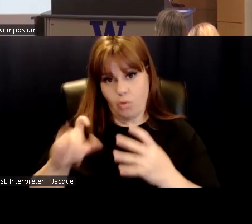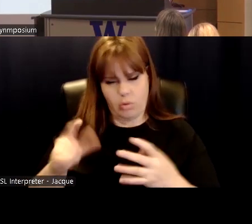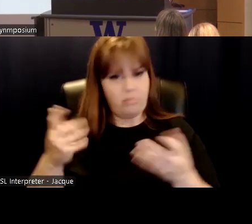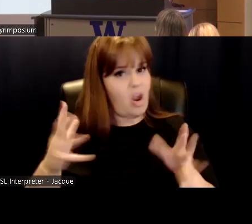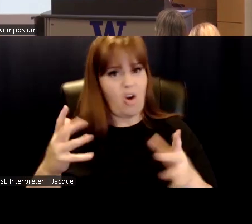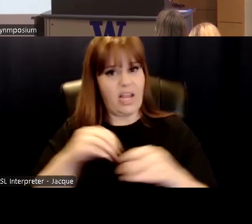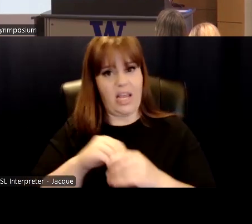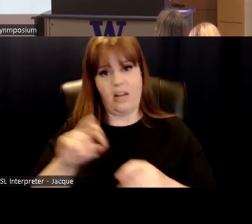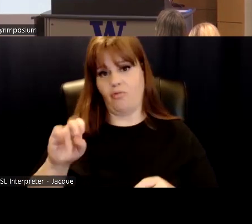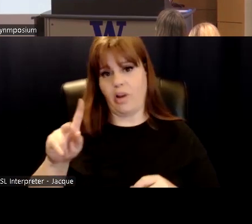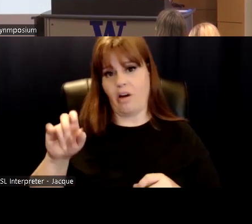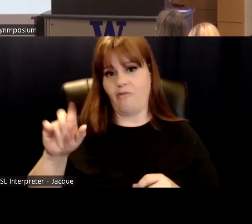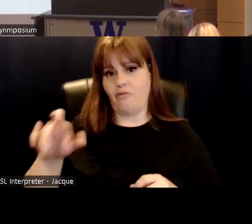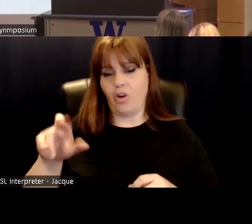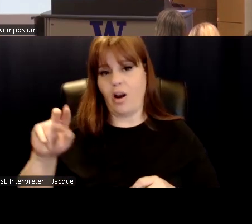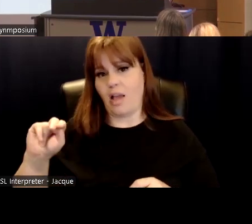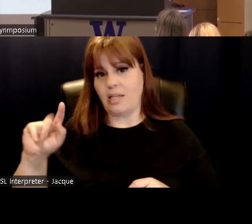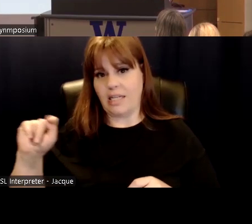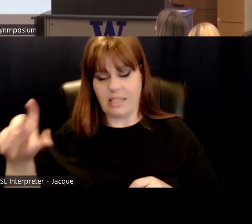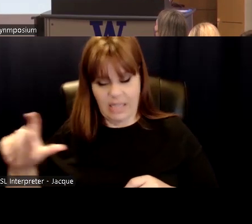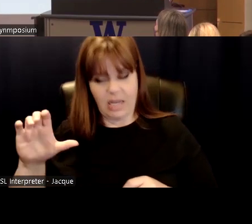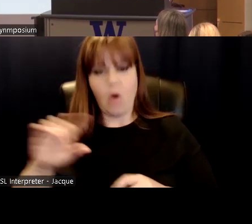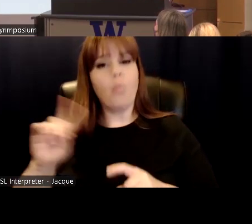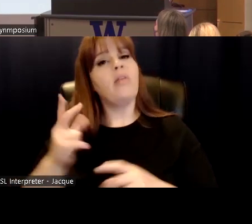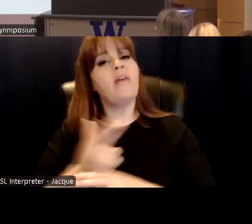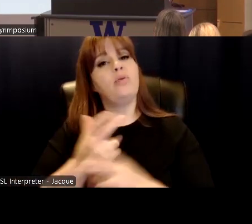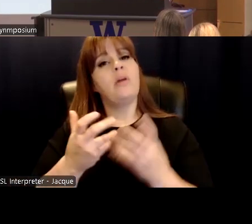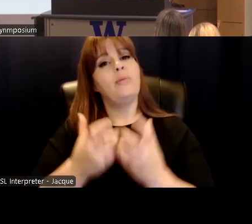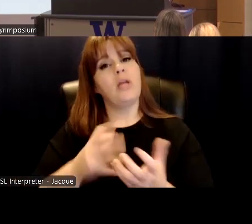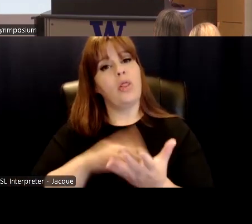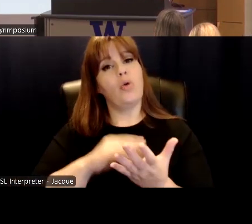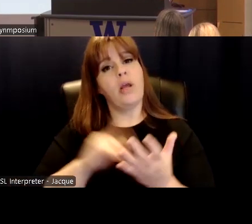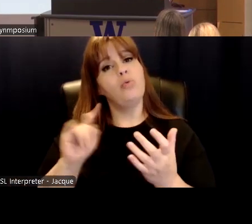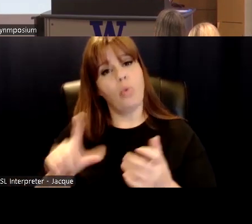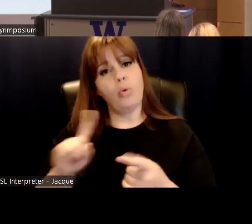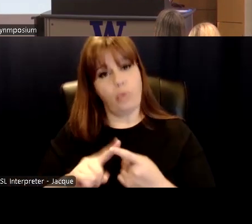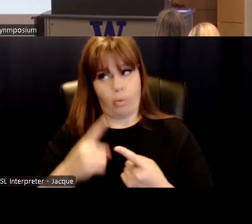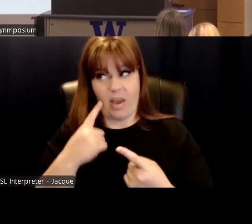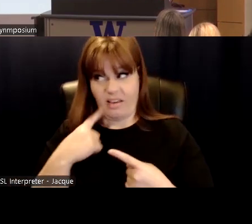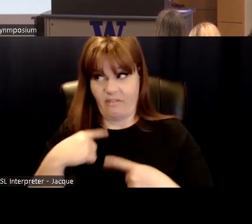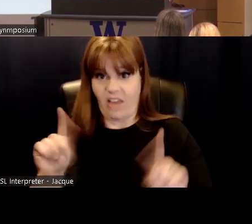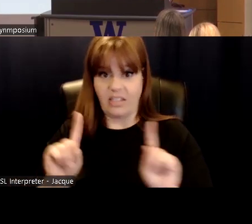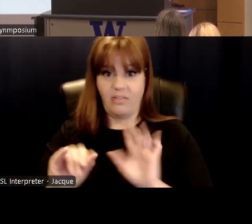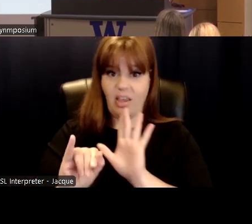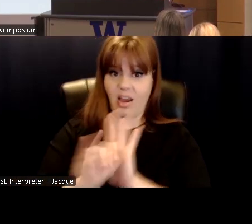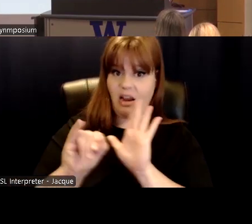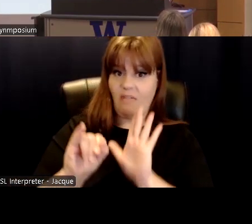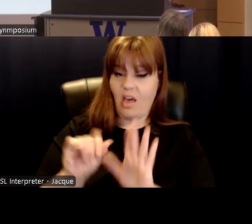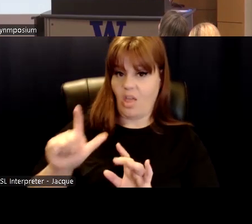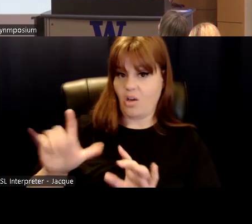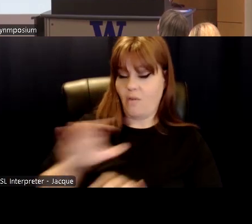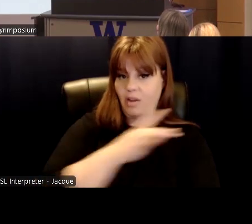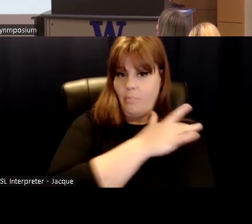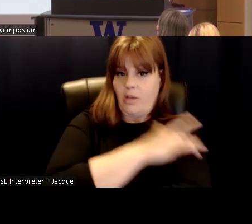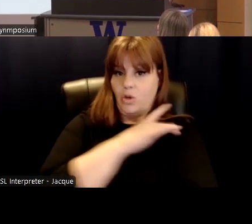Recover N3C, where they have used a machine learning tool to pretty effectively identify long COVID patients within the